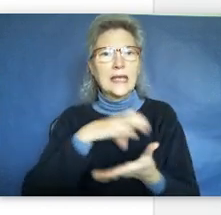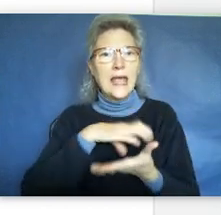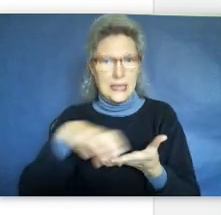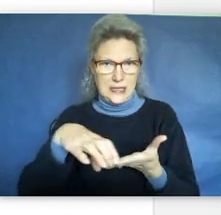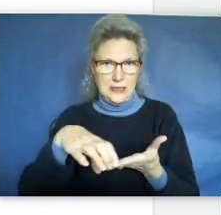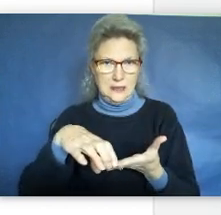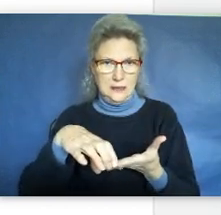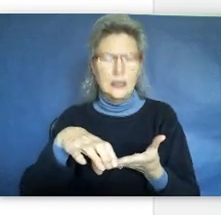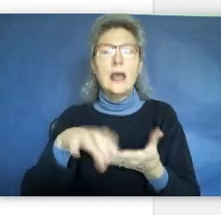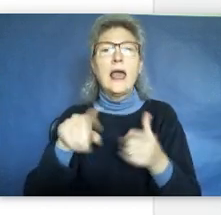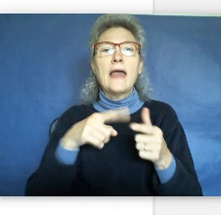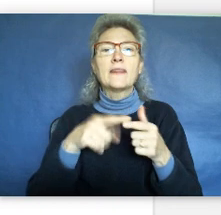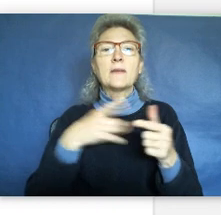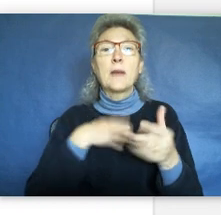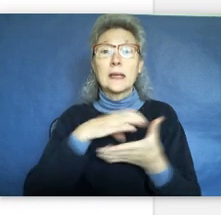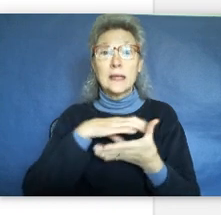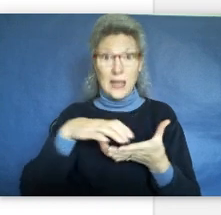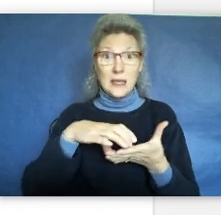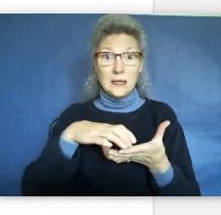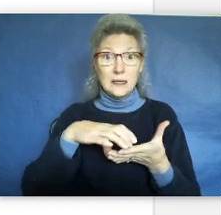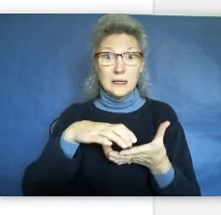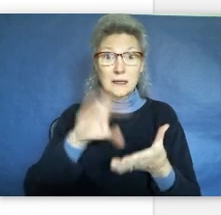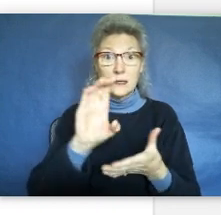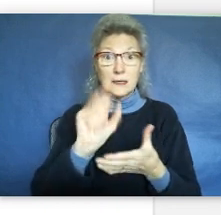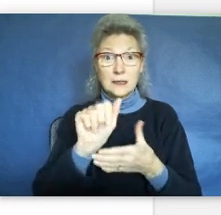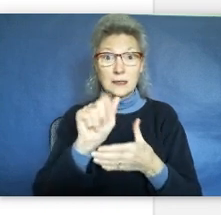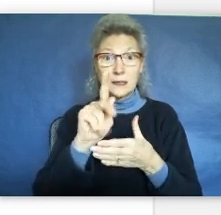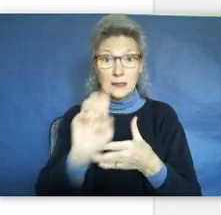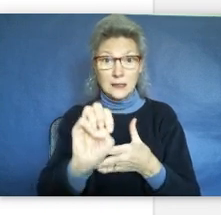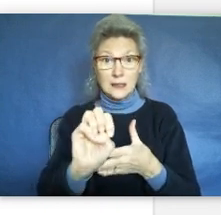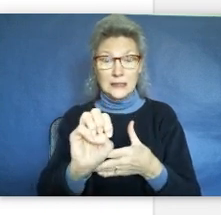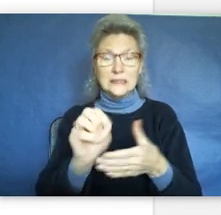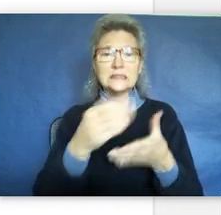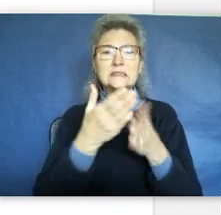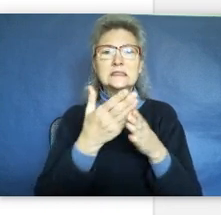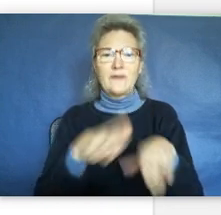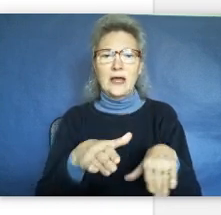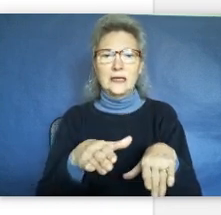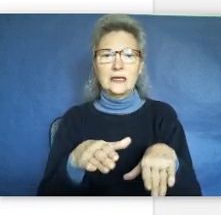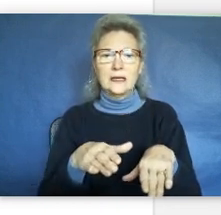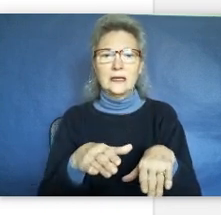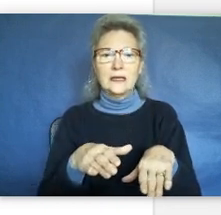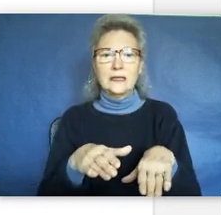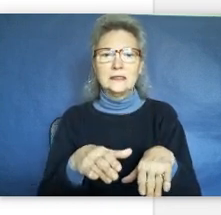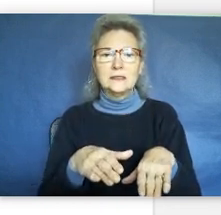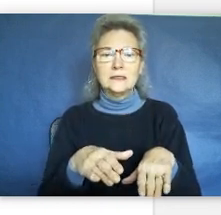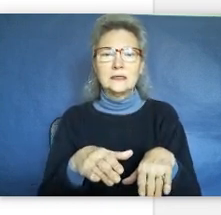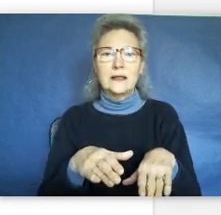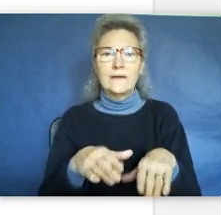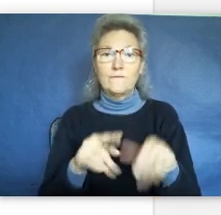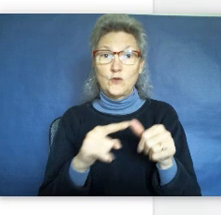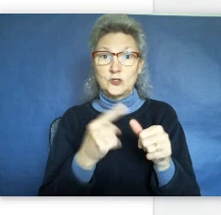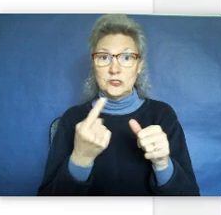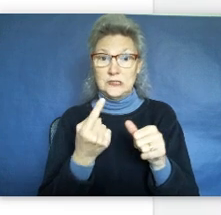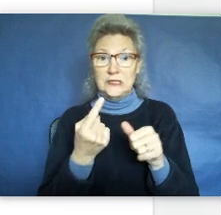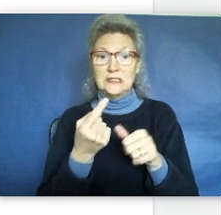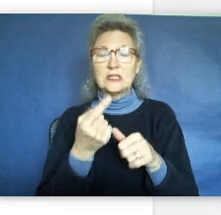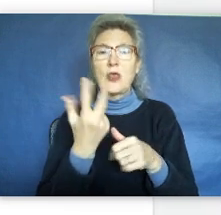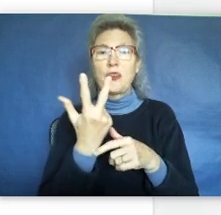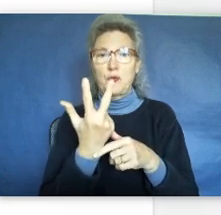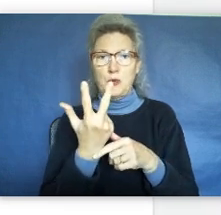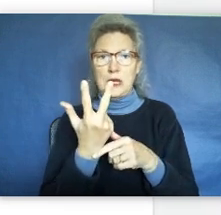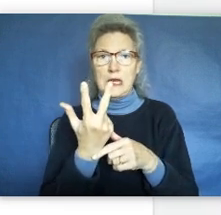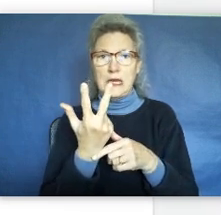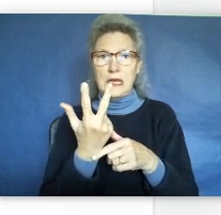my cake, and my cake is divided or partitioned initially into